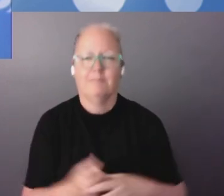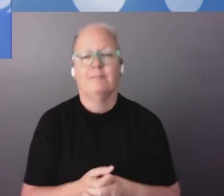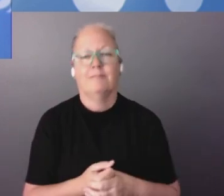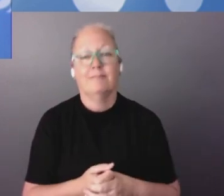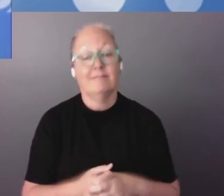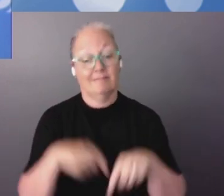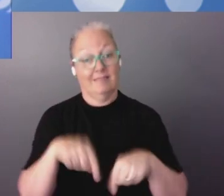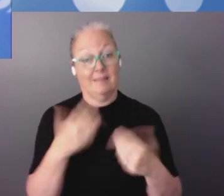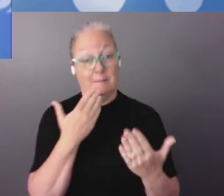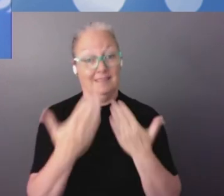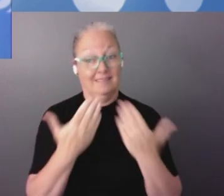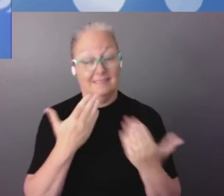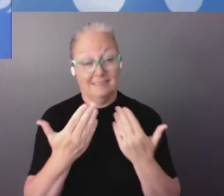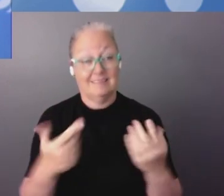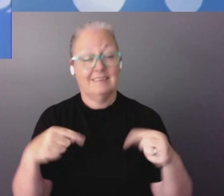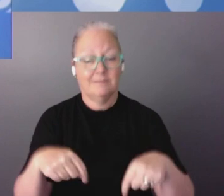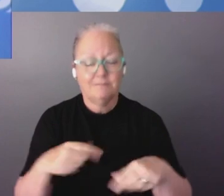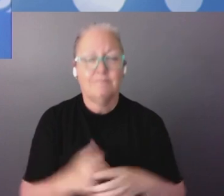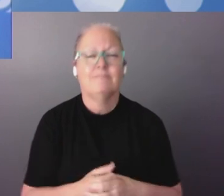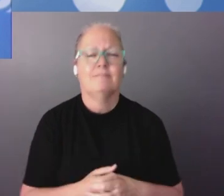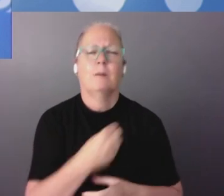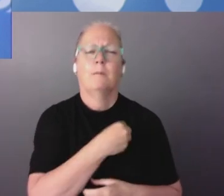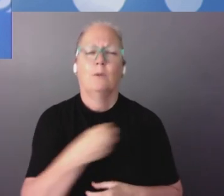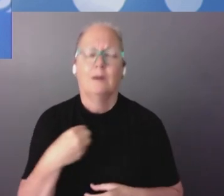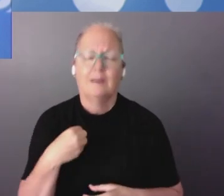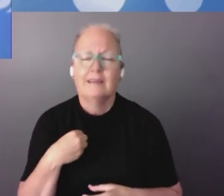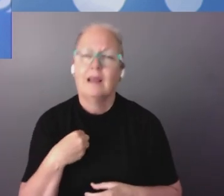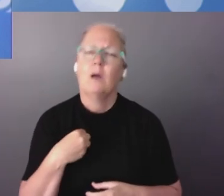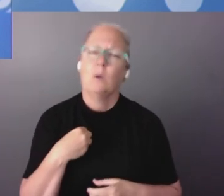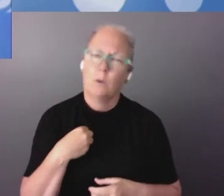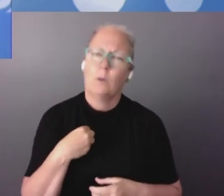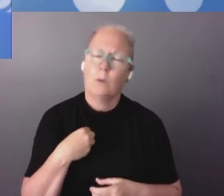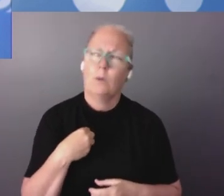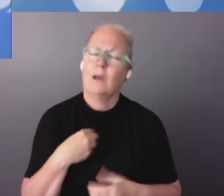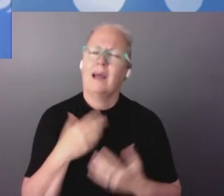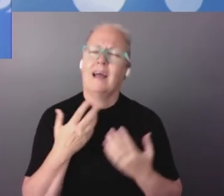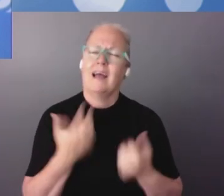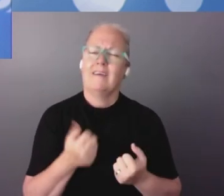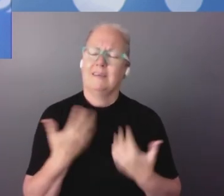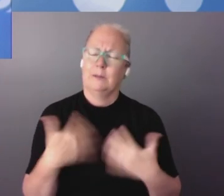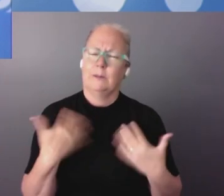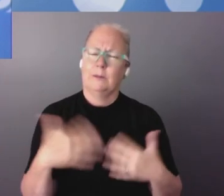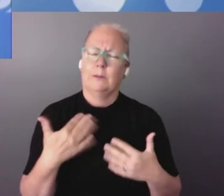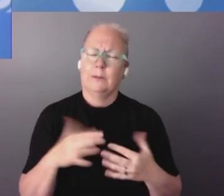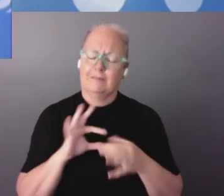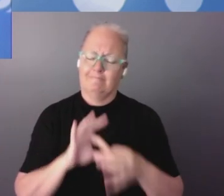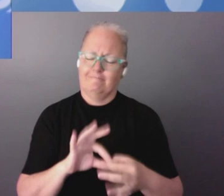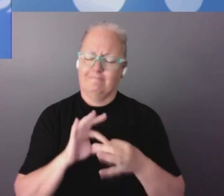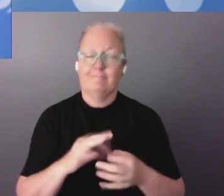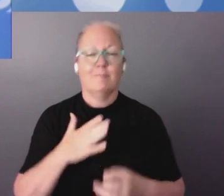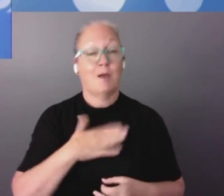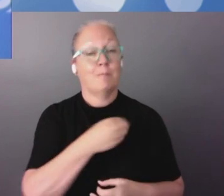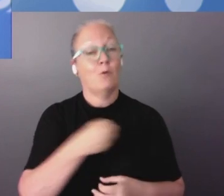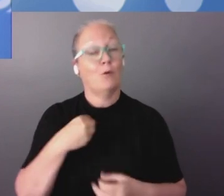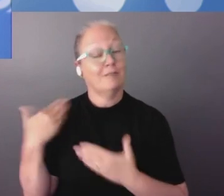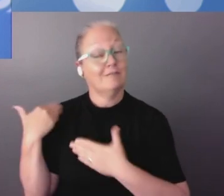in Katowice has a particularly special meaning for me because of my Polish heritage. It's also